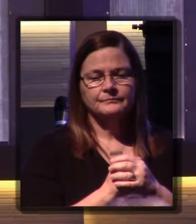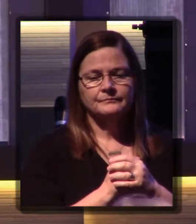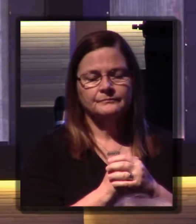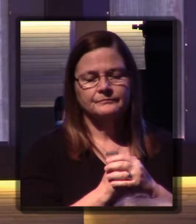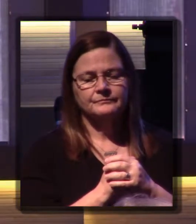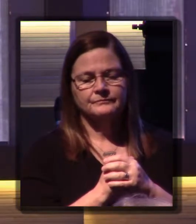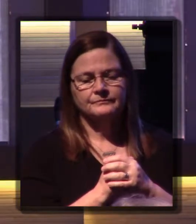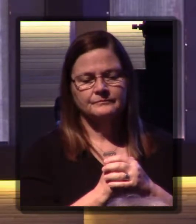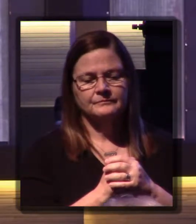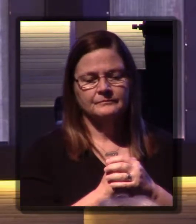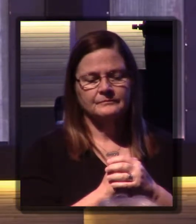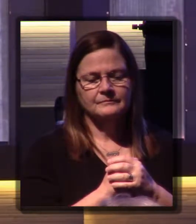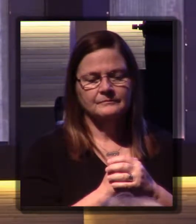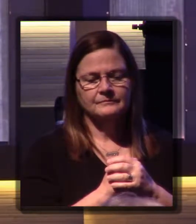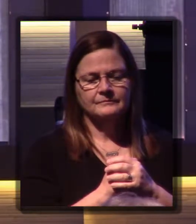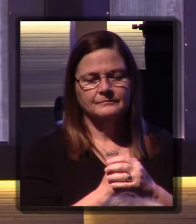justice and in mercy.